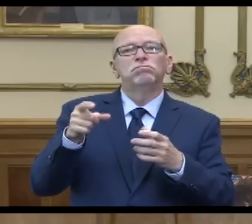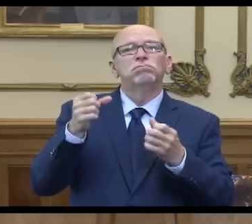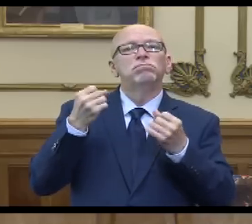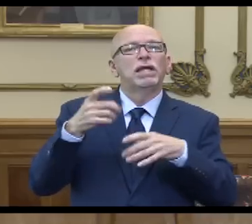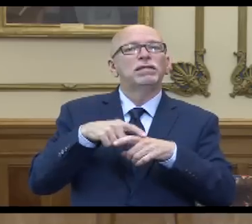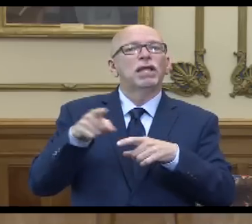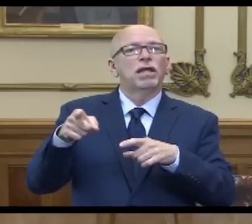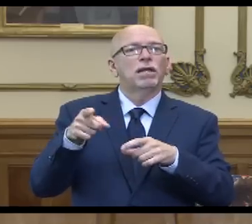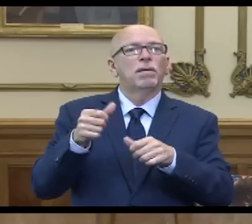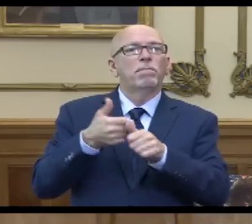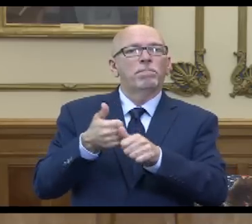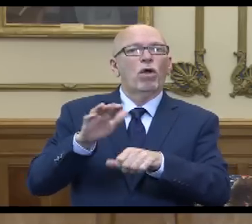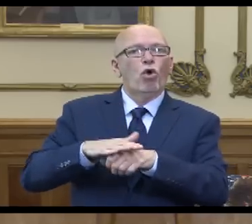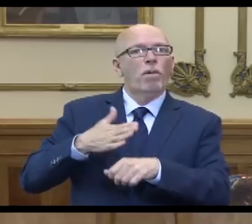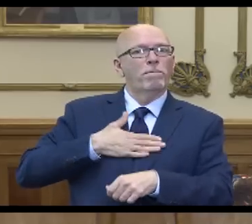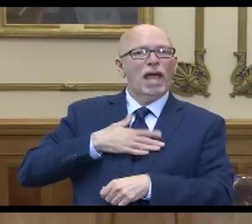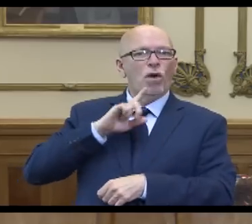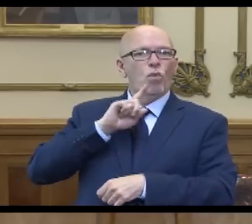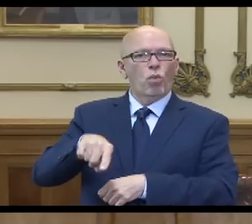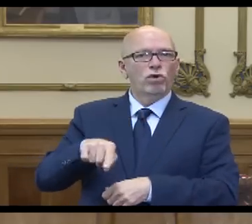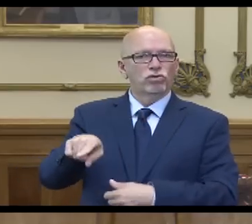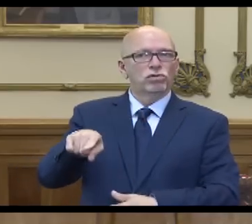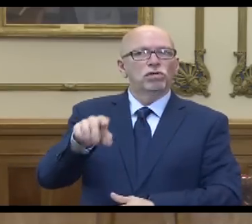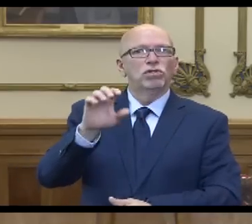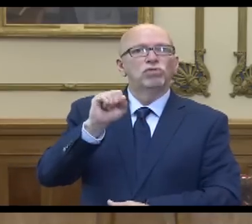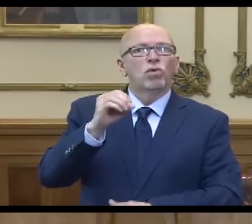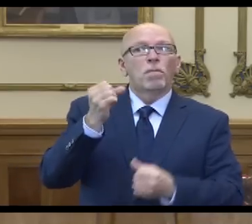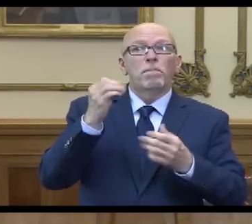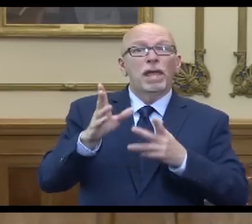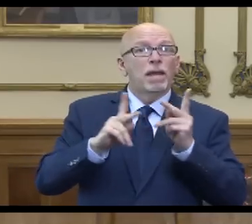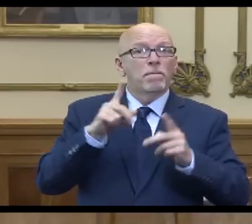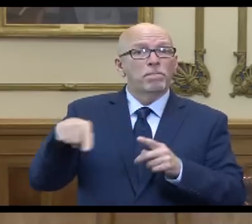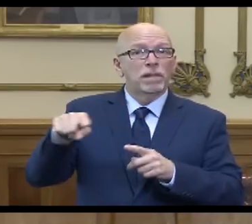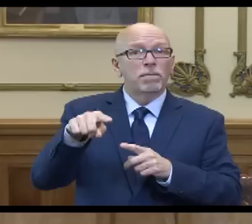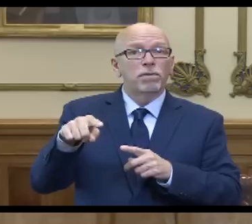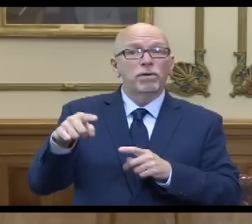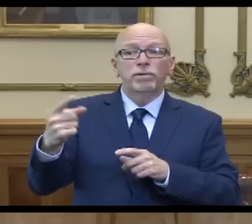going on my order alone. So many individuals come who